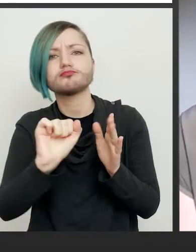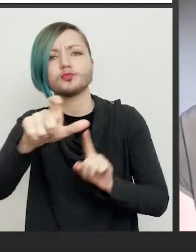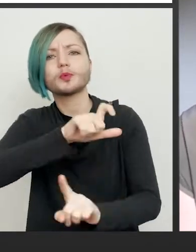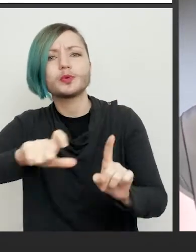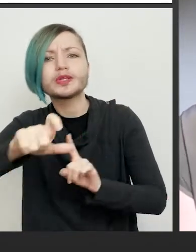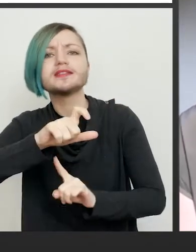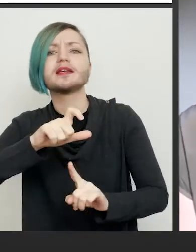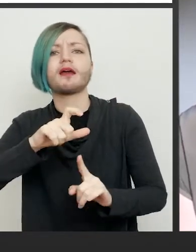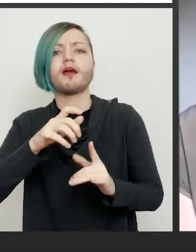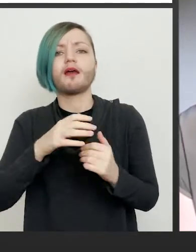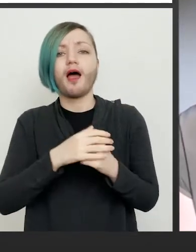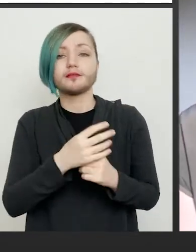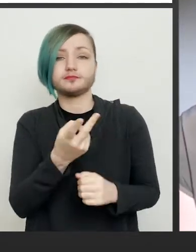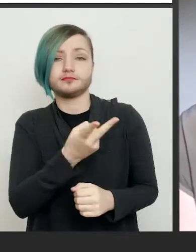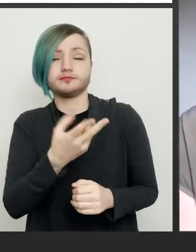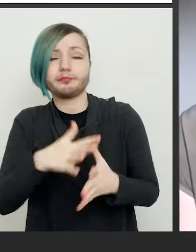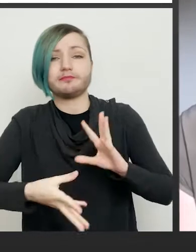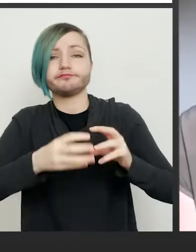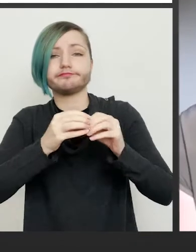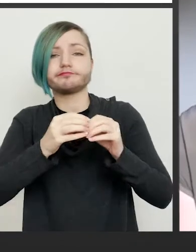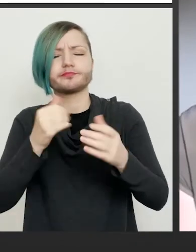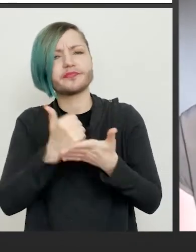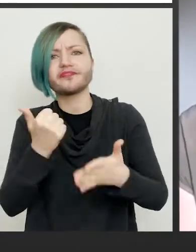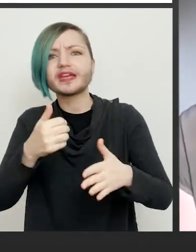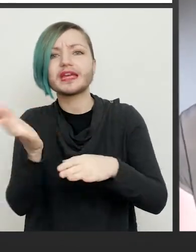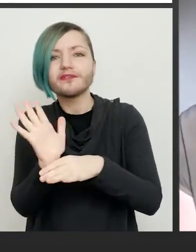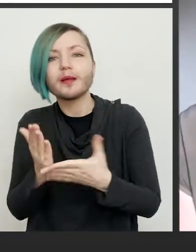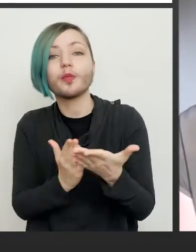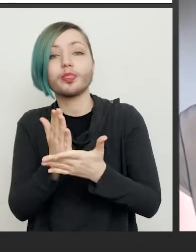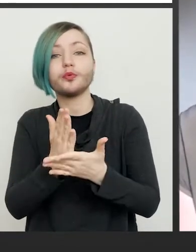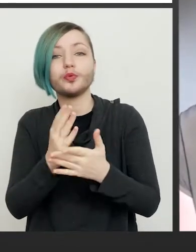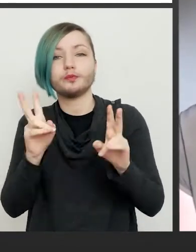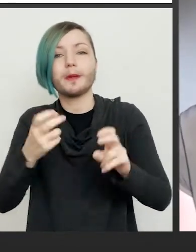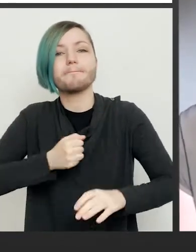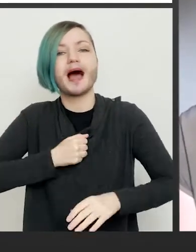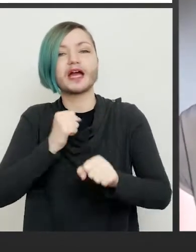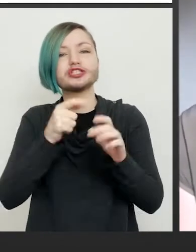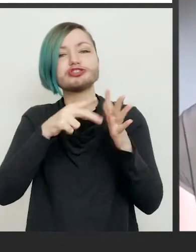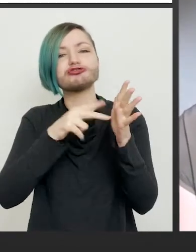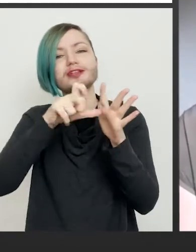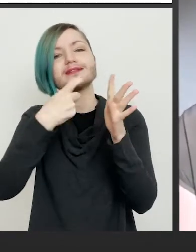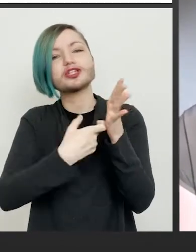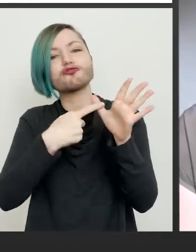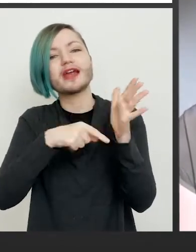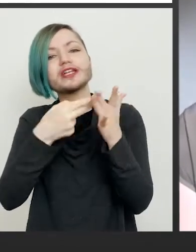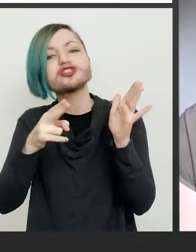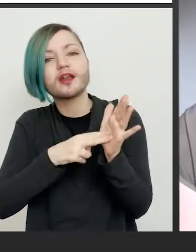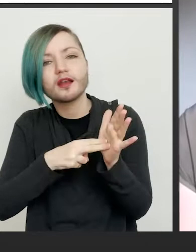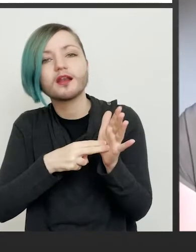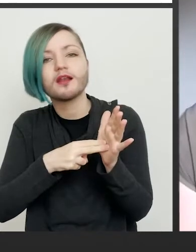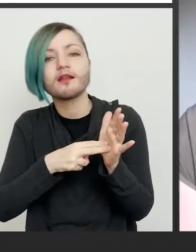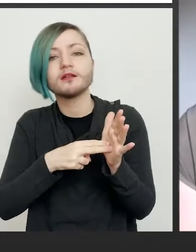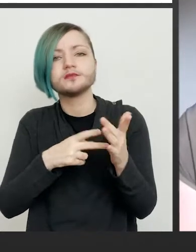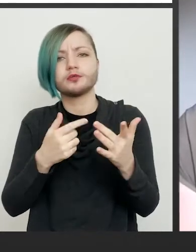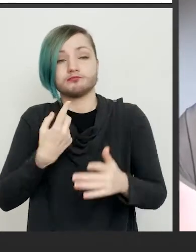you've made some amazing films through my generation, which many of which I've referred to and many of